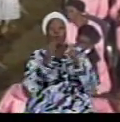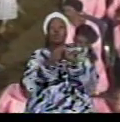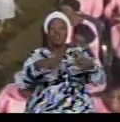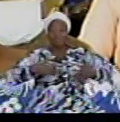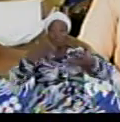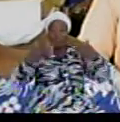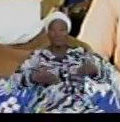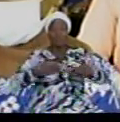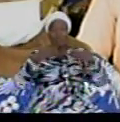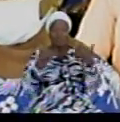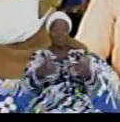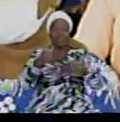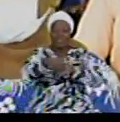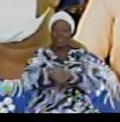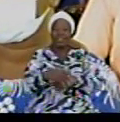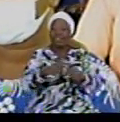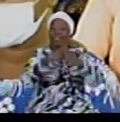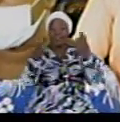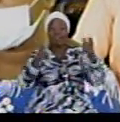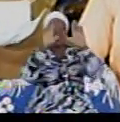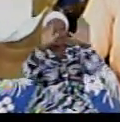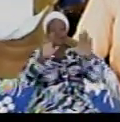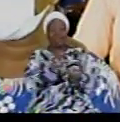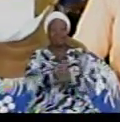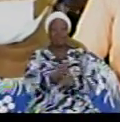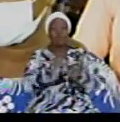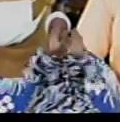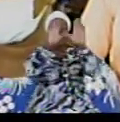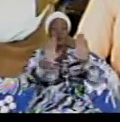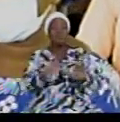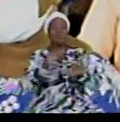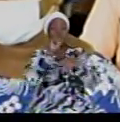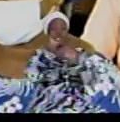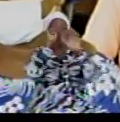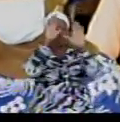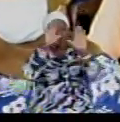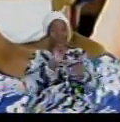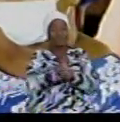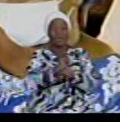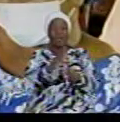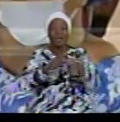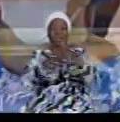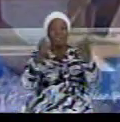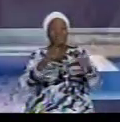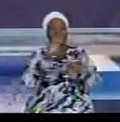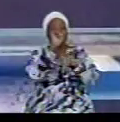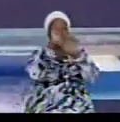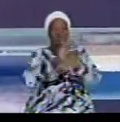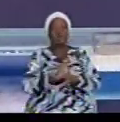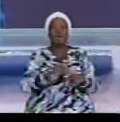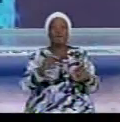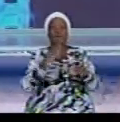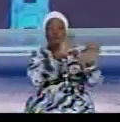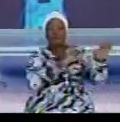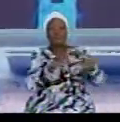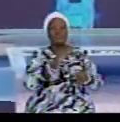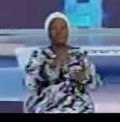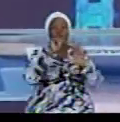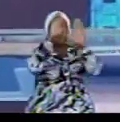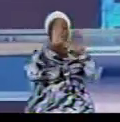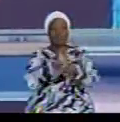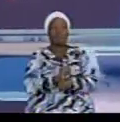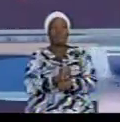joy tonight. Great miracle. Wonderful miracle, glorious miracle, gracious miracle, merciful